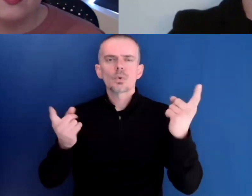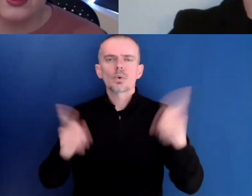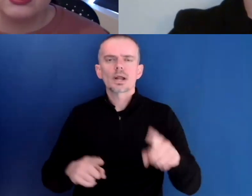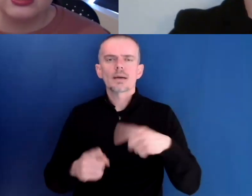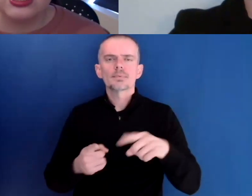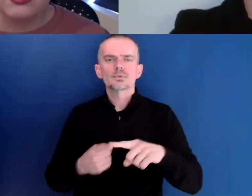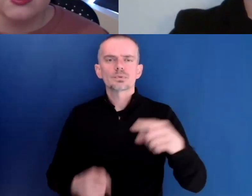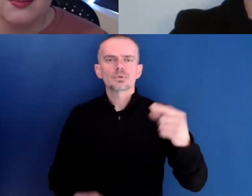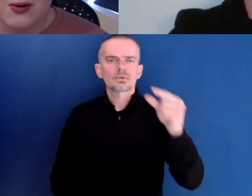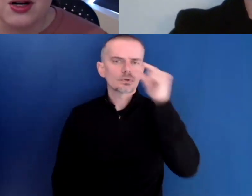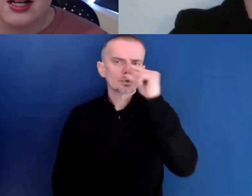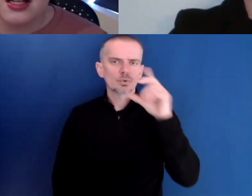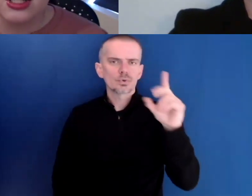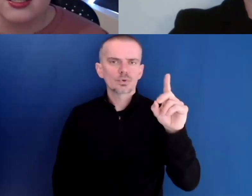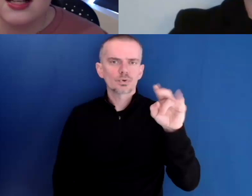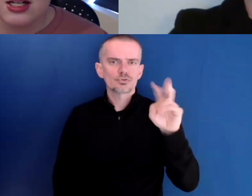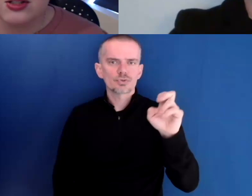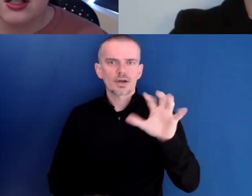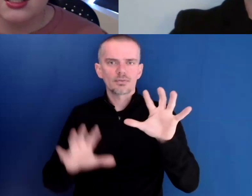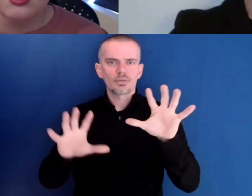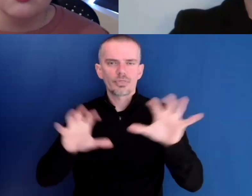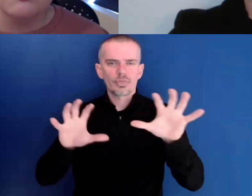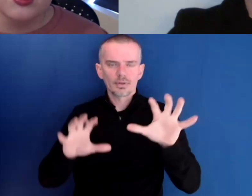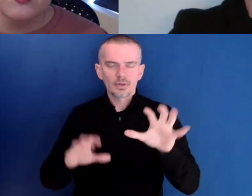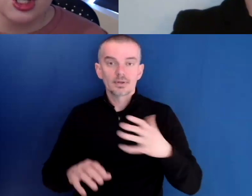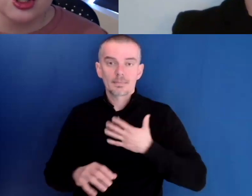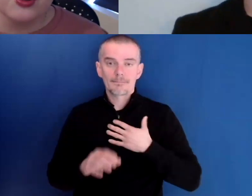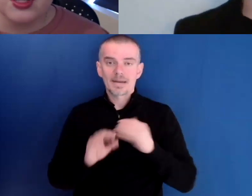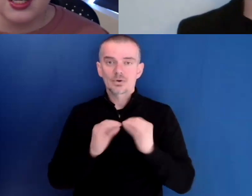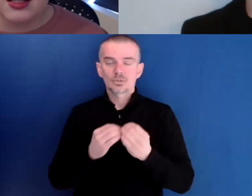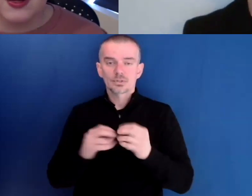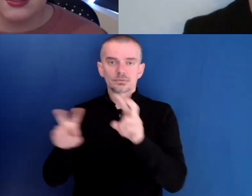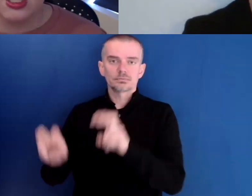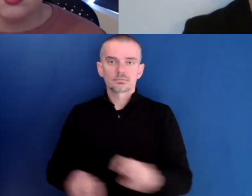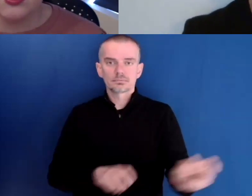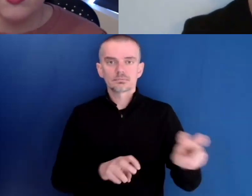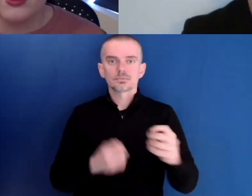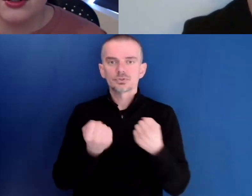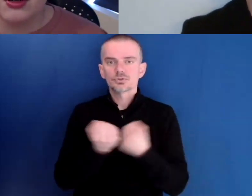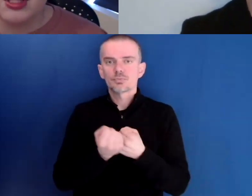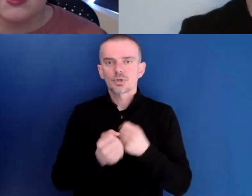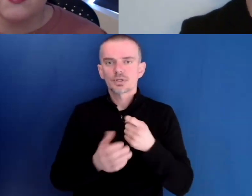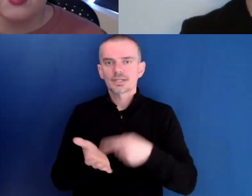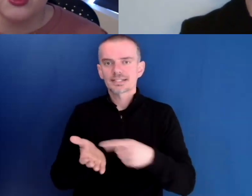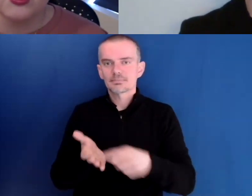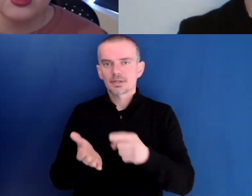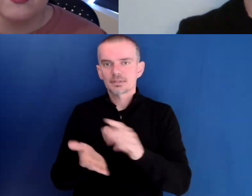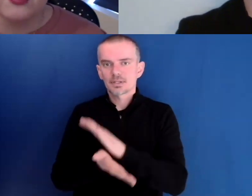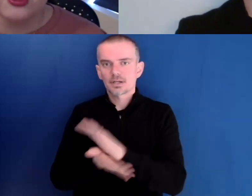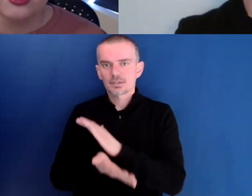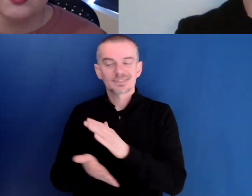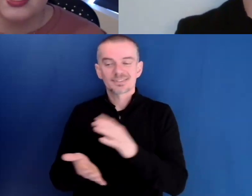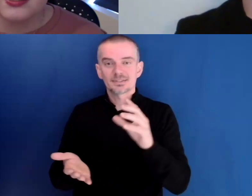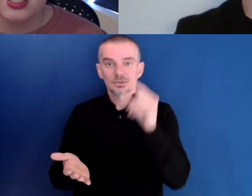Google Drive glitches? My organization has actually moved our supporting expense docs for federal agreements from Google